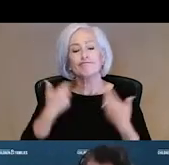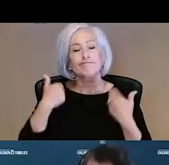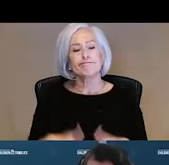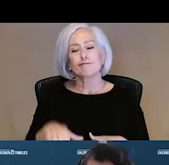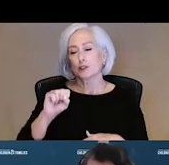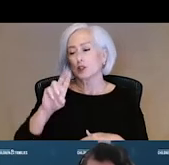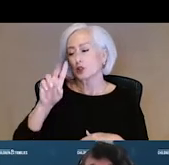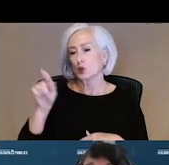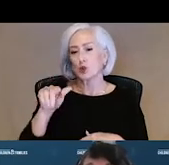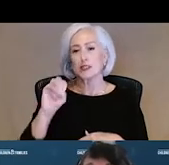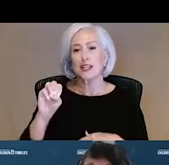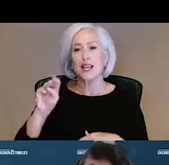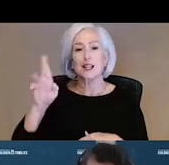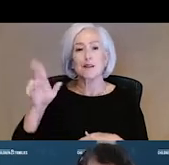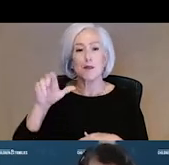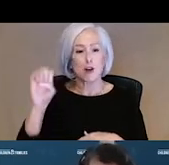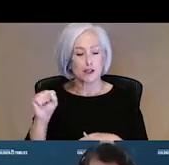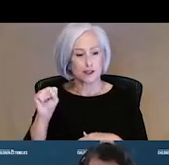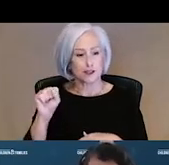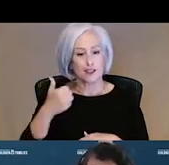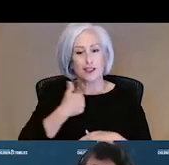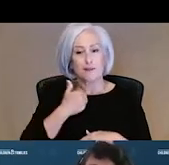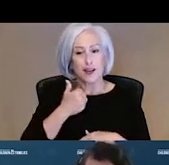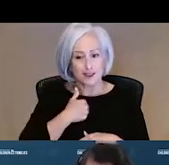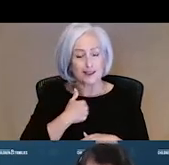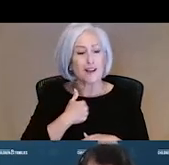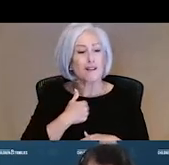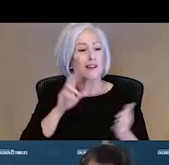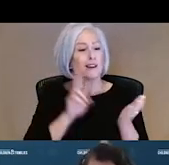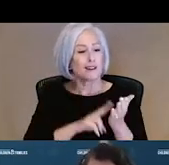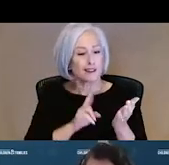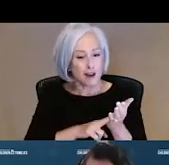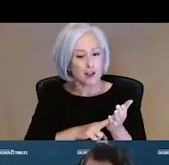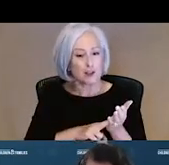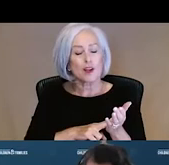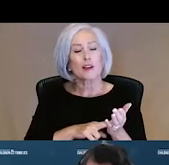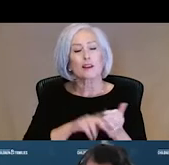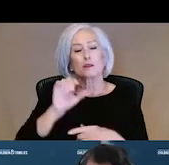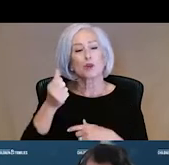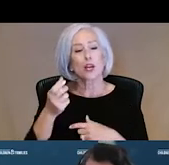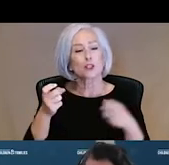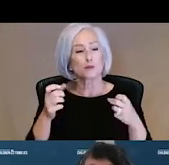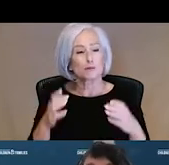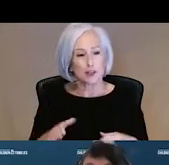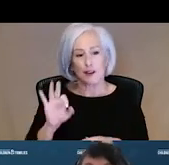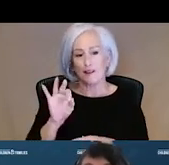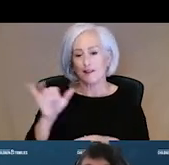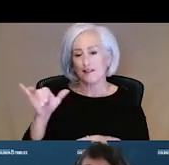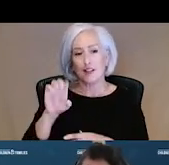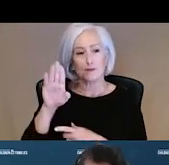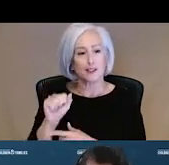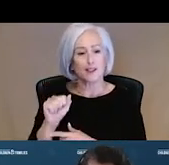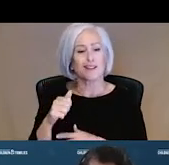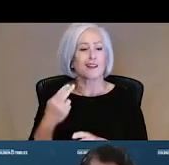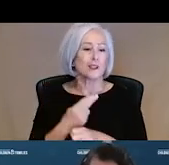Marcus, and I am a contract grants management specialist for FVPSA. I use she, her pronouns, and I'm joining from Silver